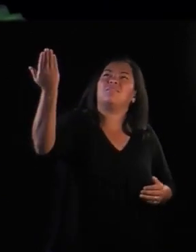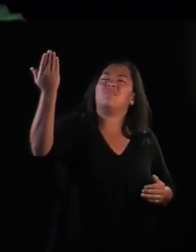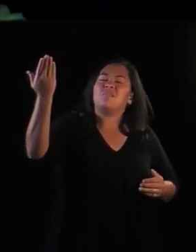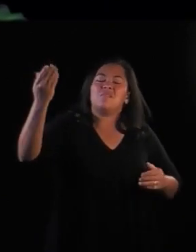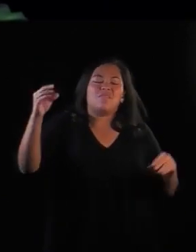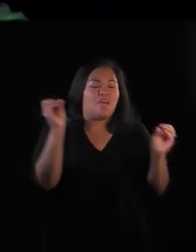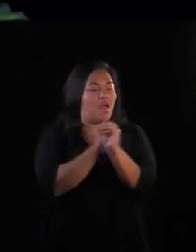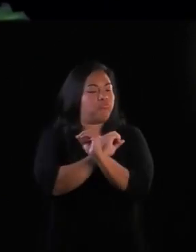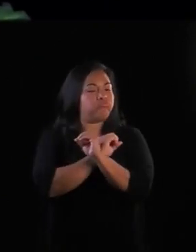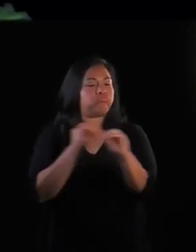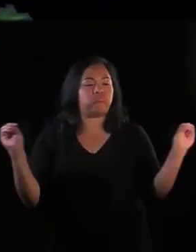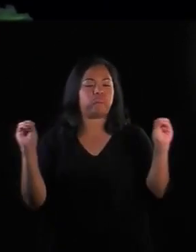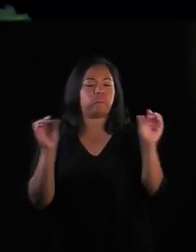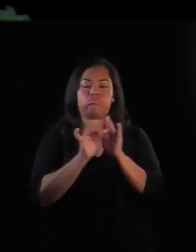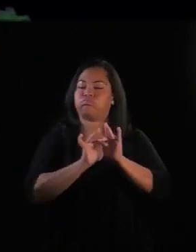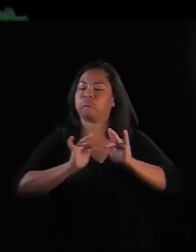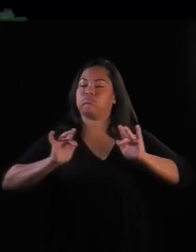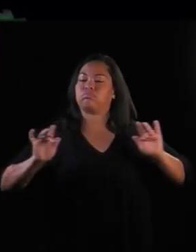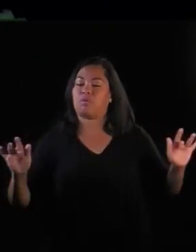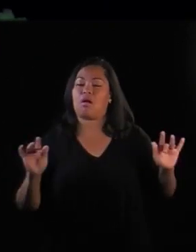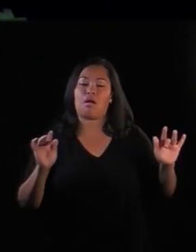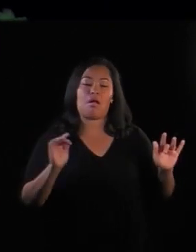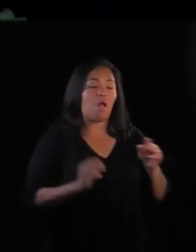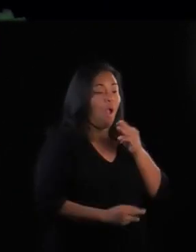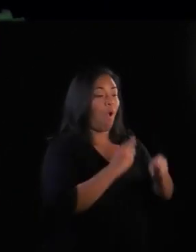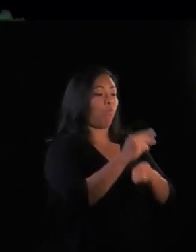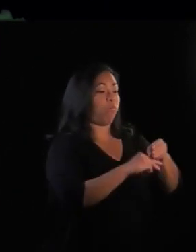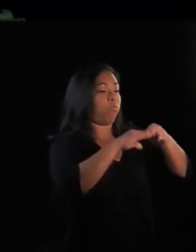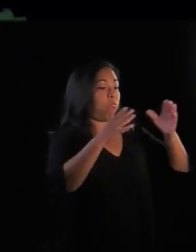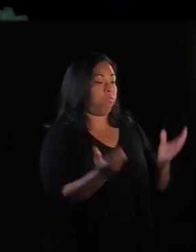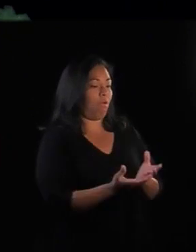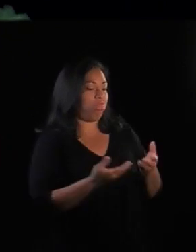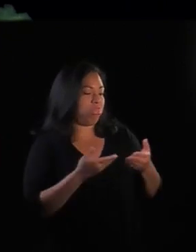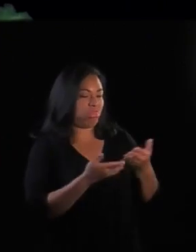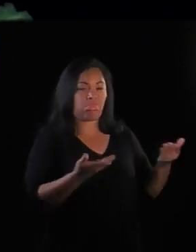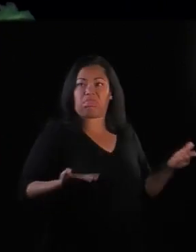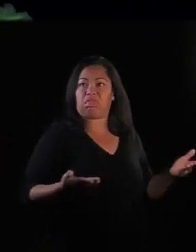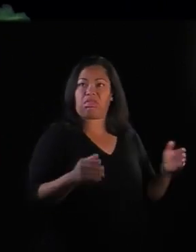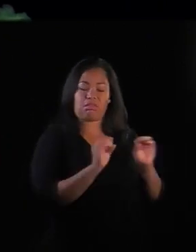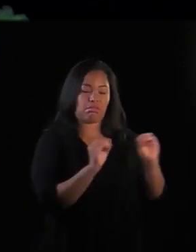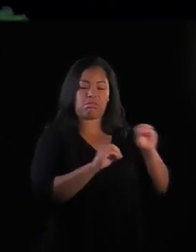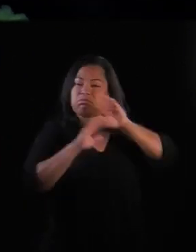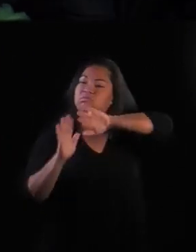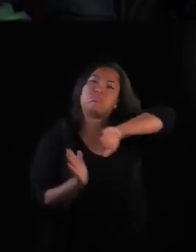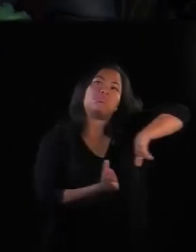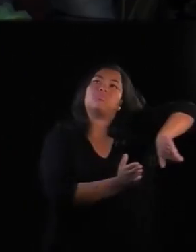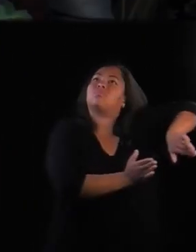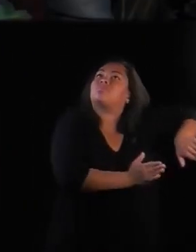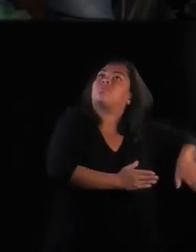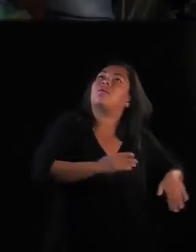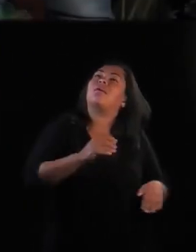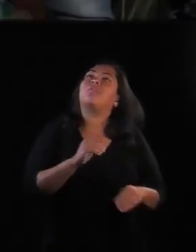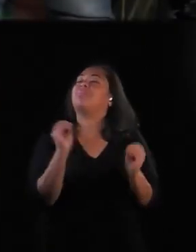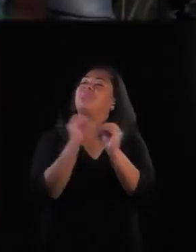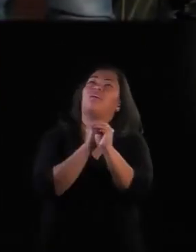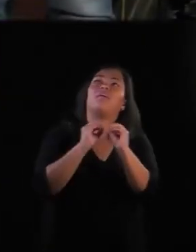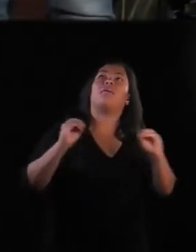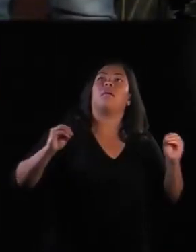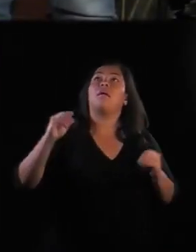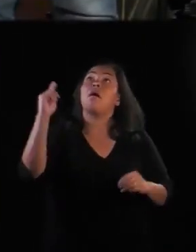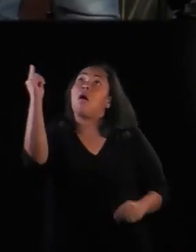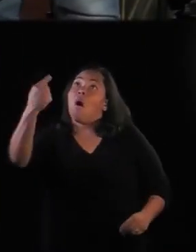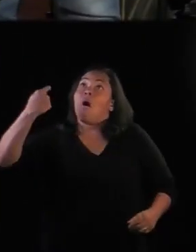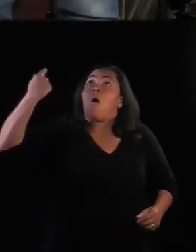than you. There's nothing better than you. Lord, there's